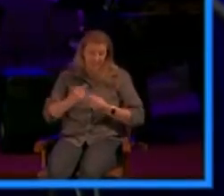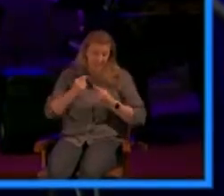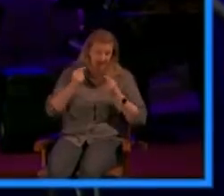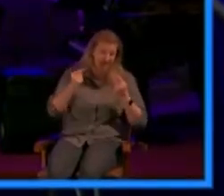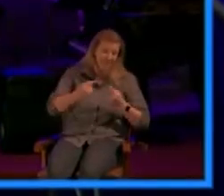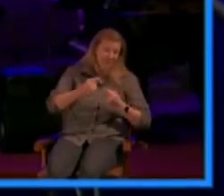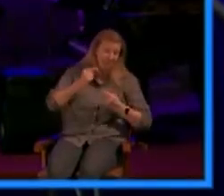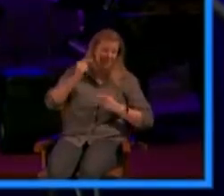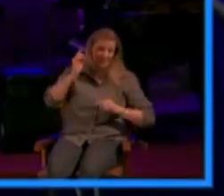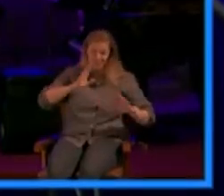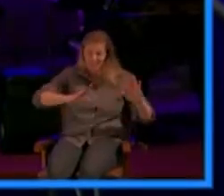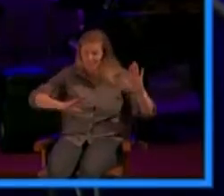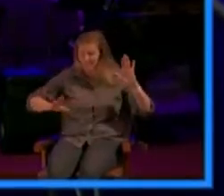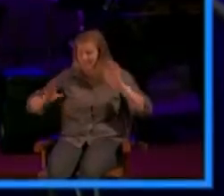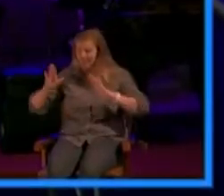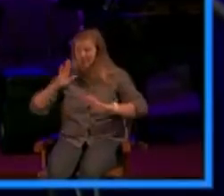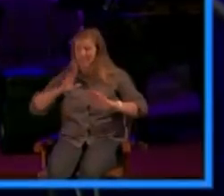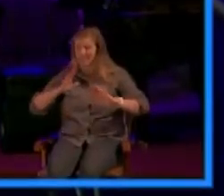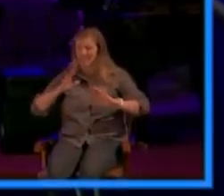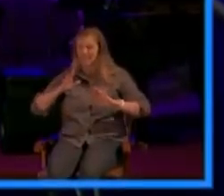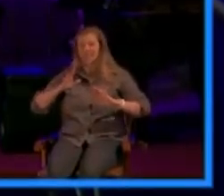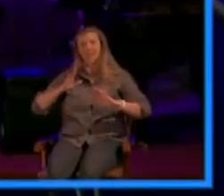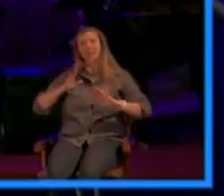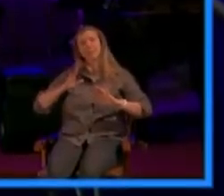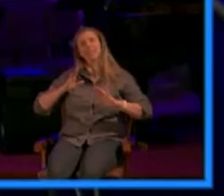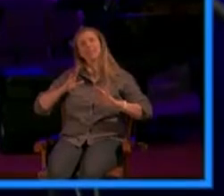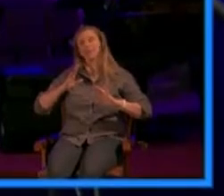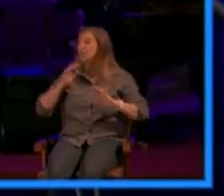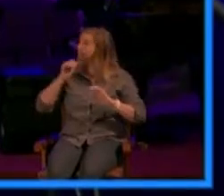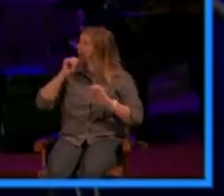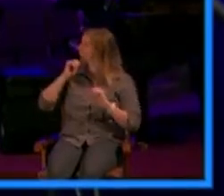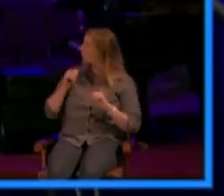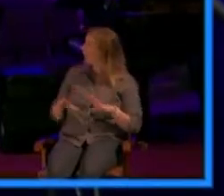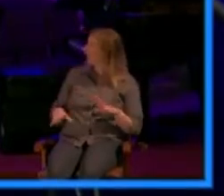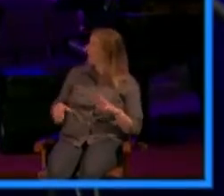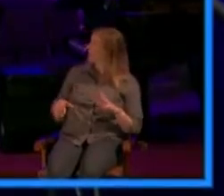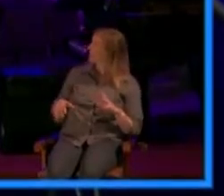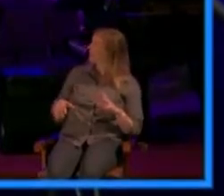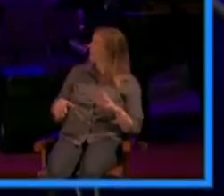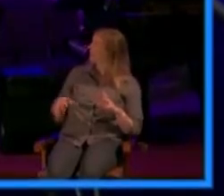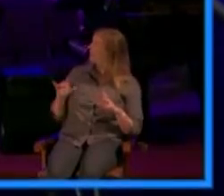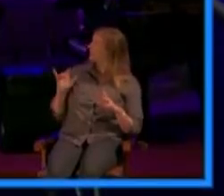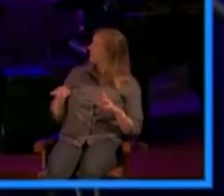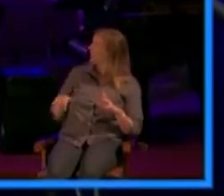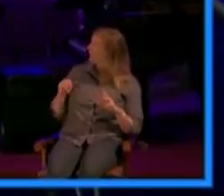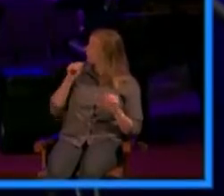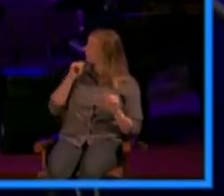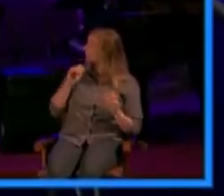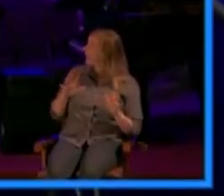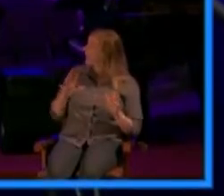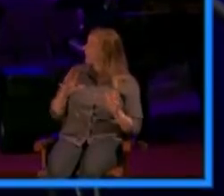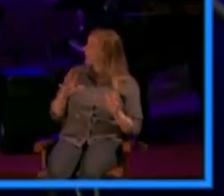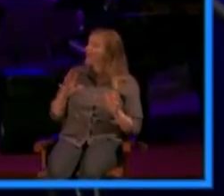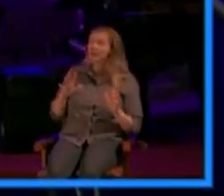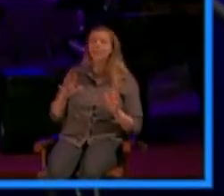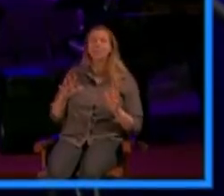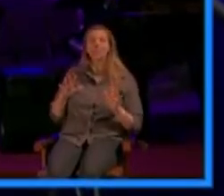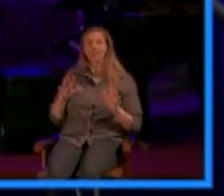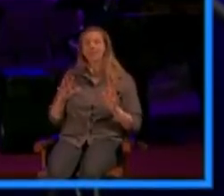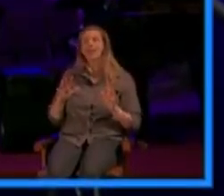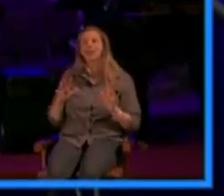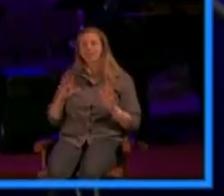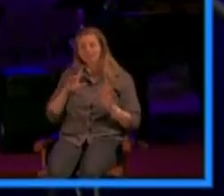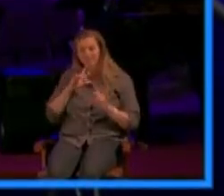that with being blessed and the spirit of God being upon us. But it's there. Why? Because